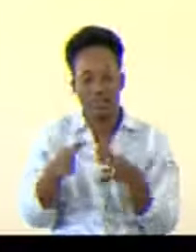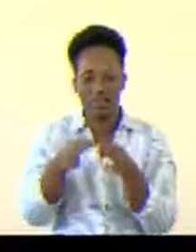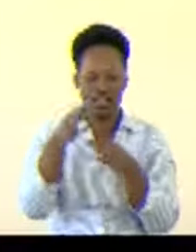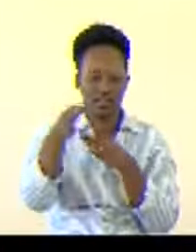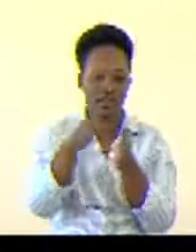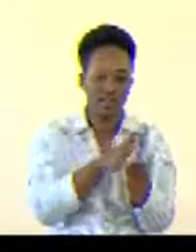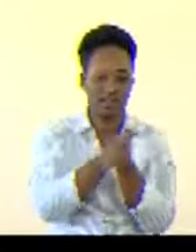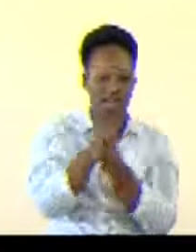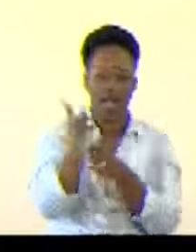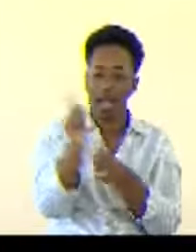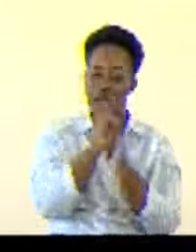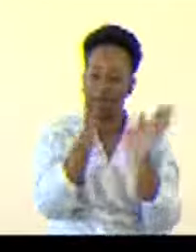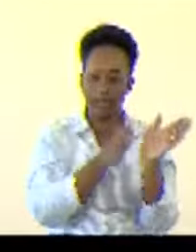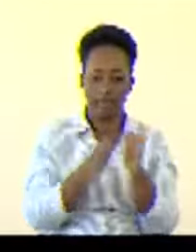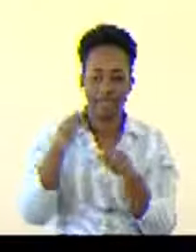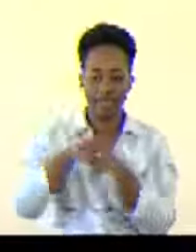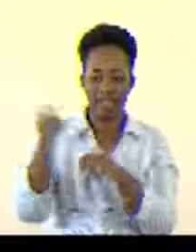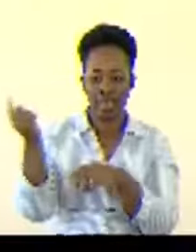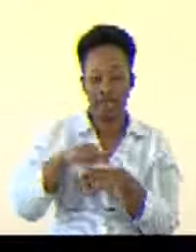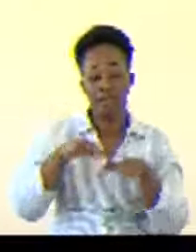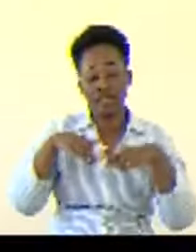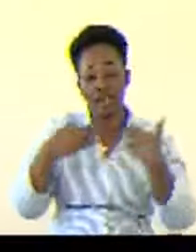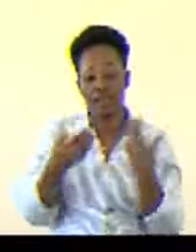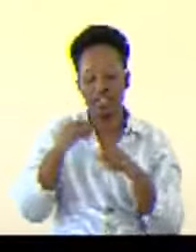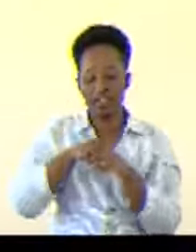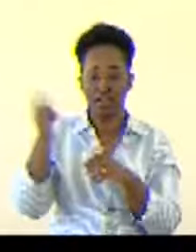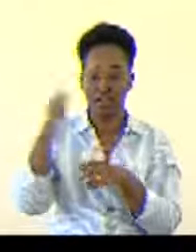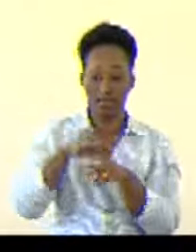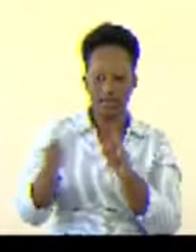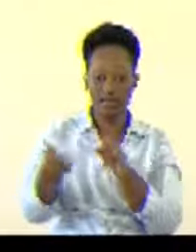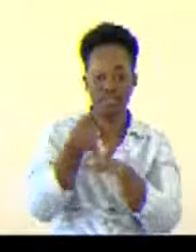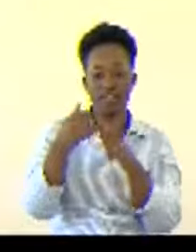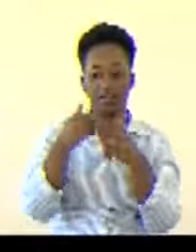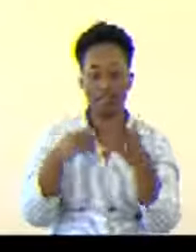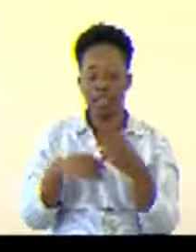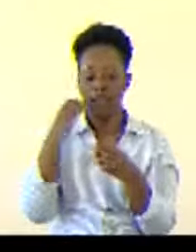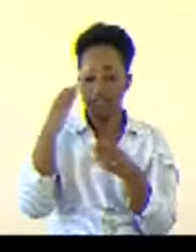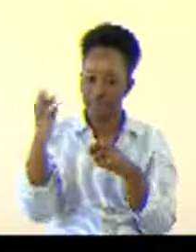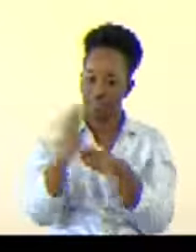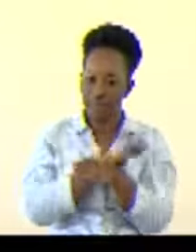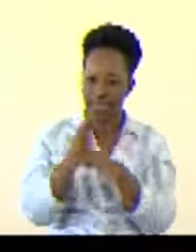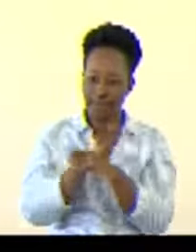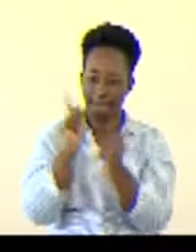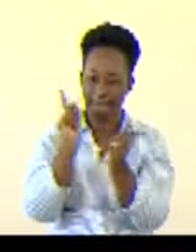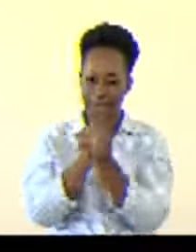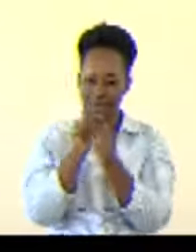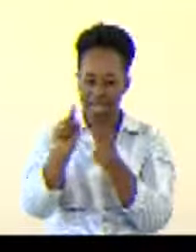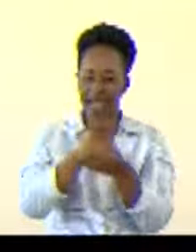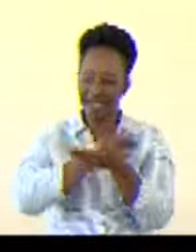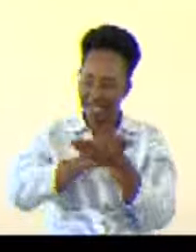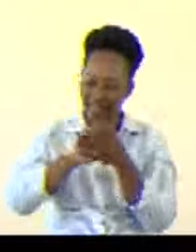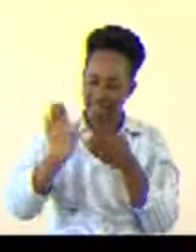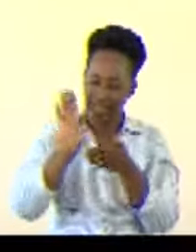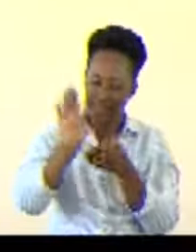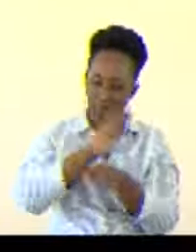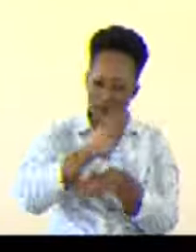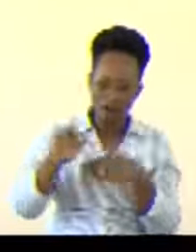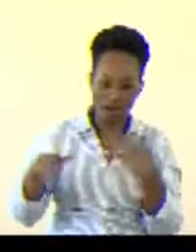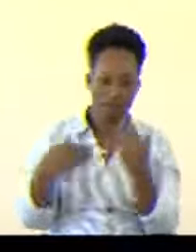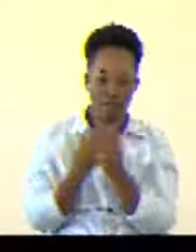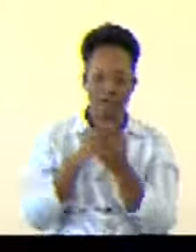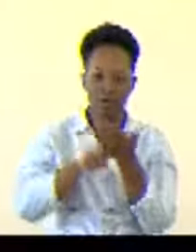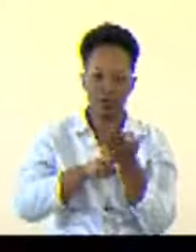prepaid income or income received in advance. If the business can meet them, can clear them off using its current